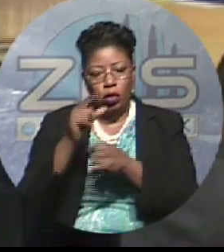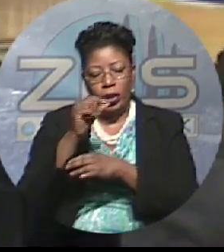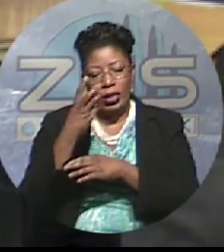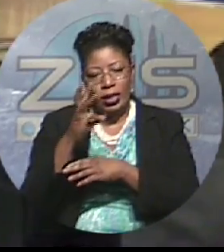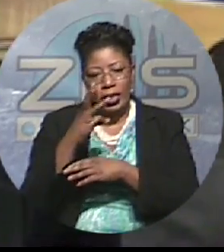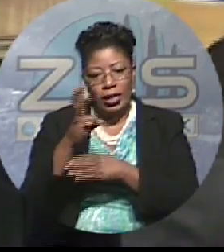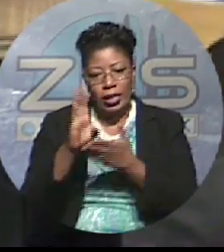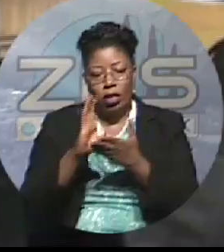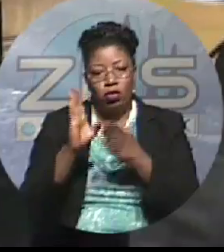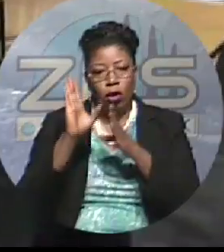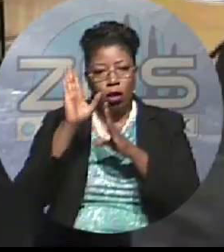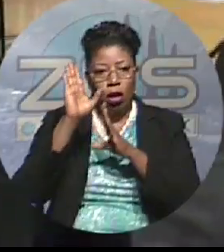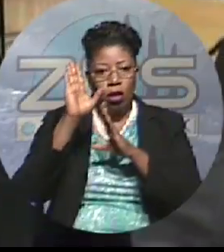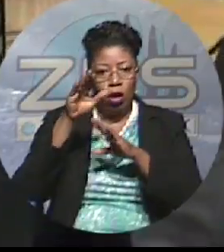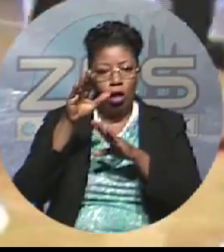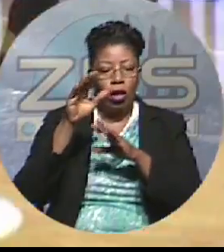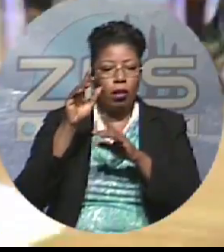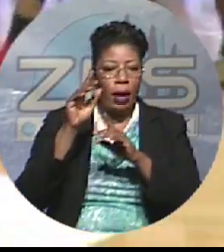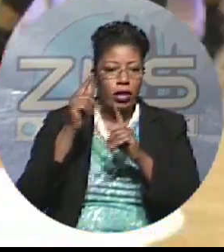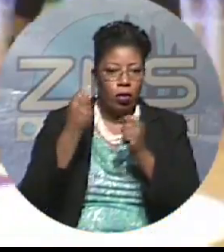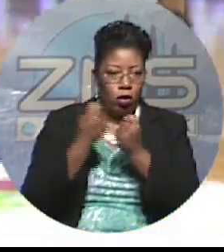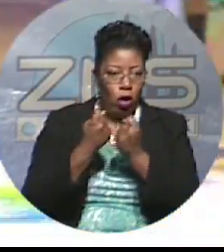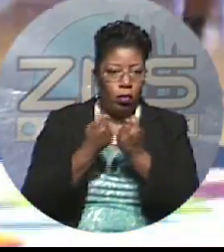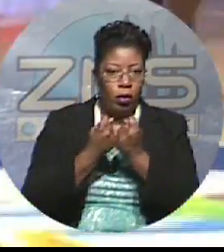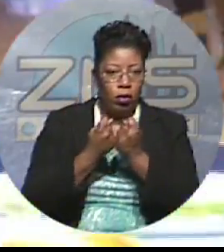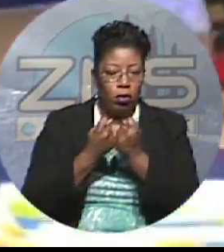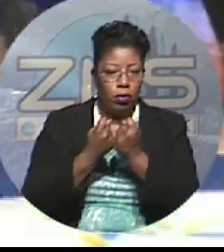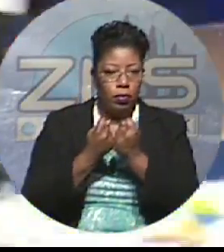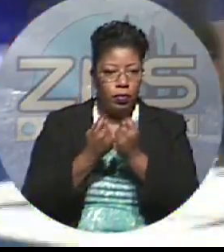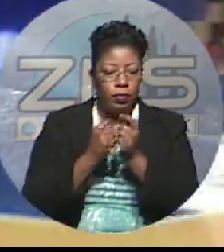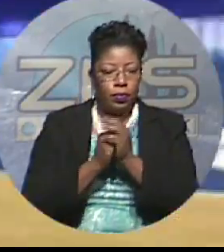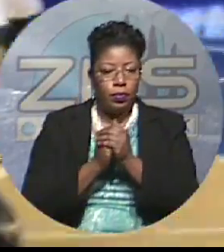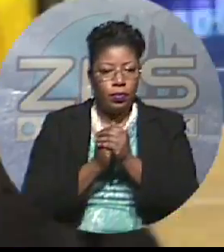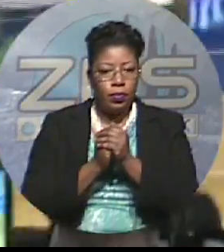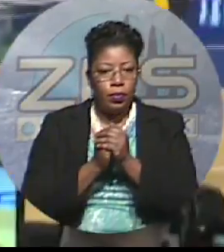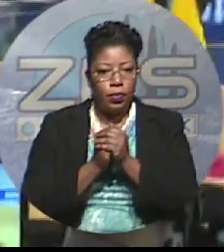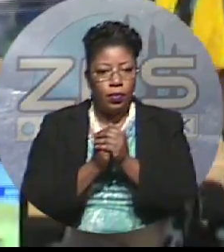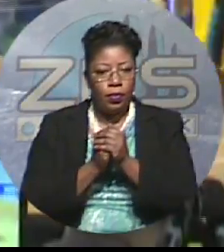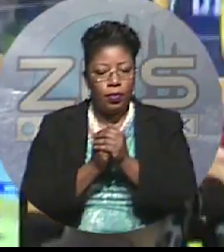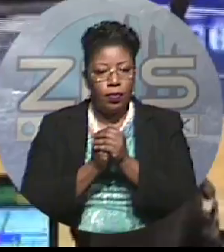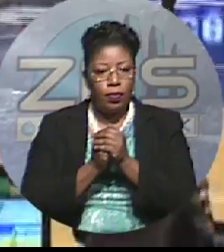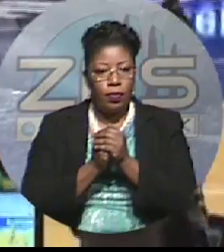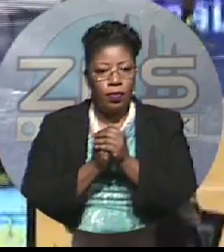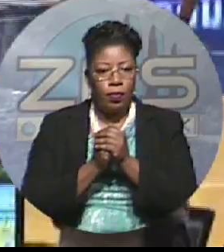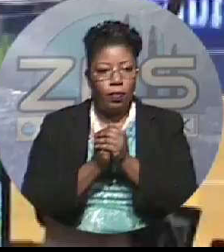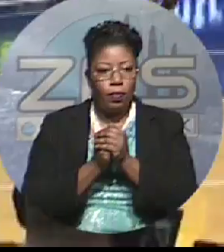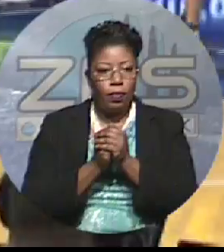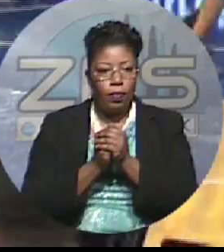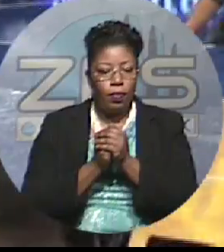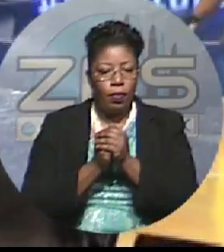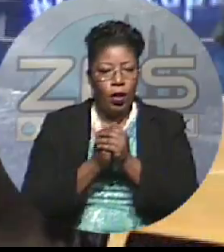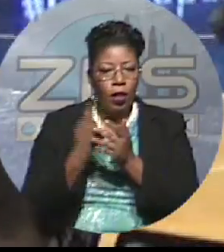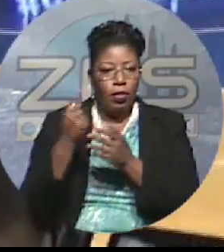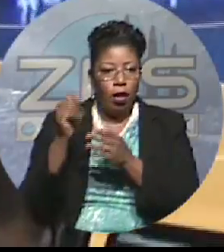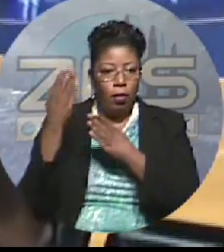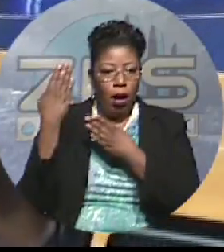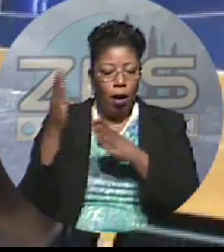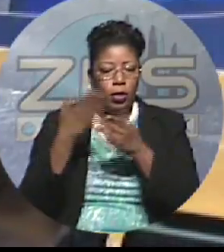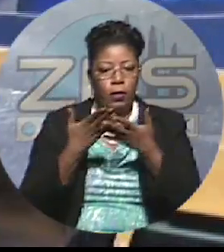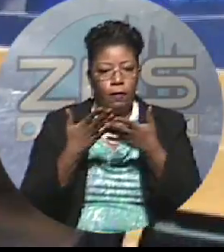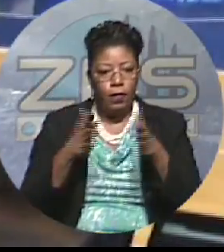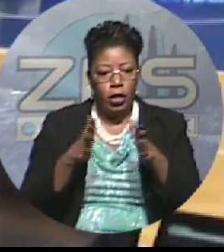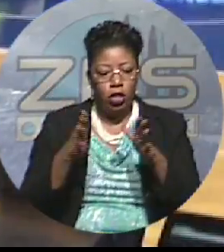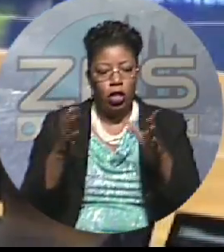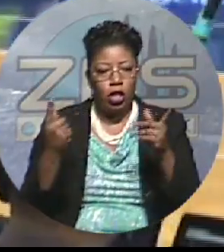Central Basket Tournament, all history now. Julian Gibson has a wrap-up on Team Bahamas. Benson with the Bahamas finishing